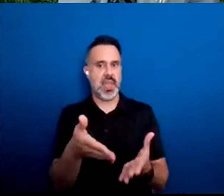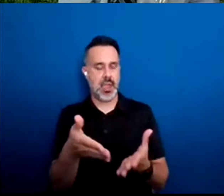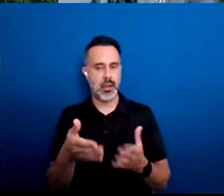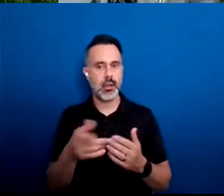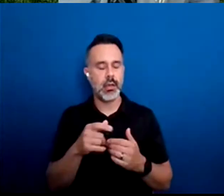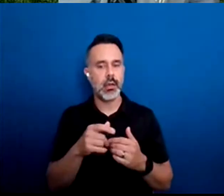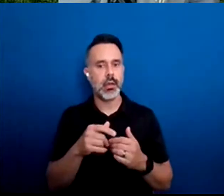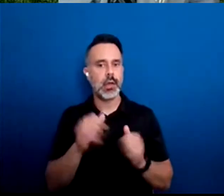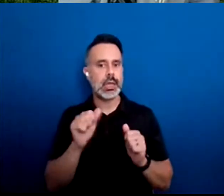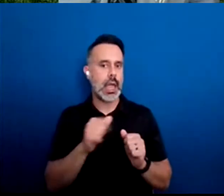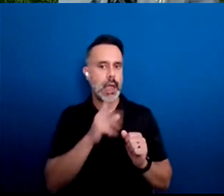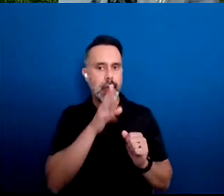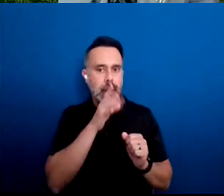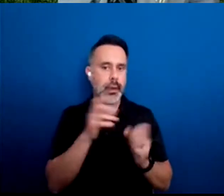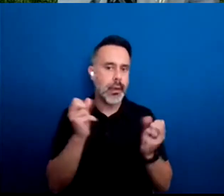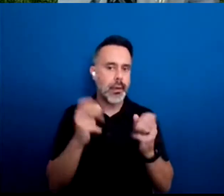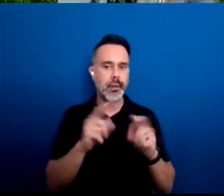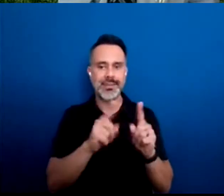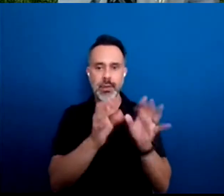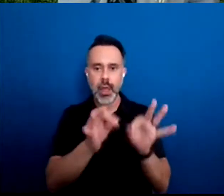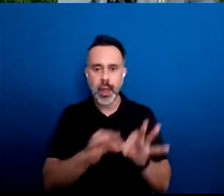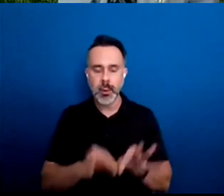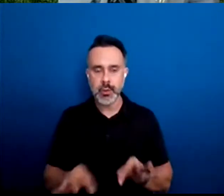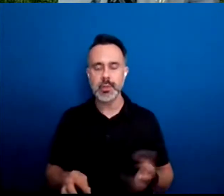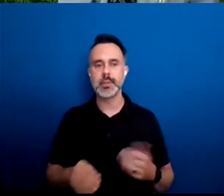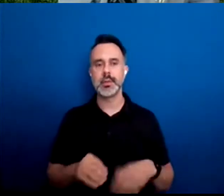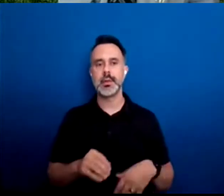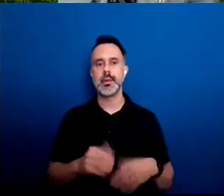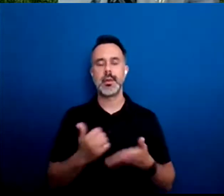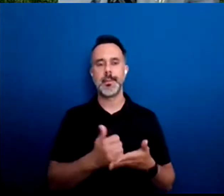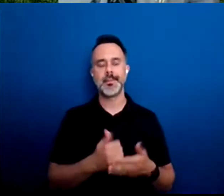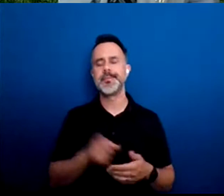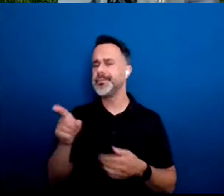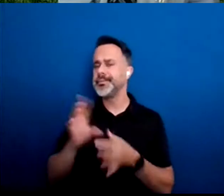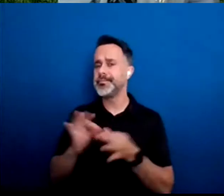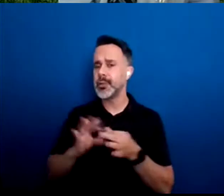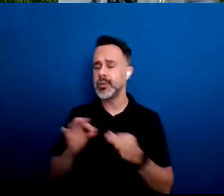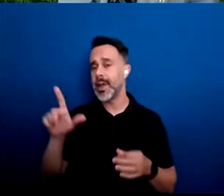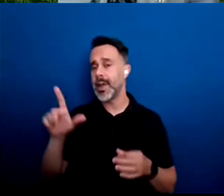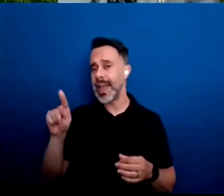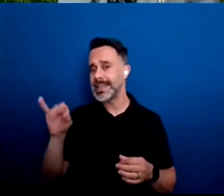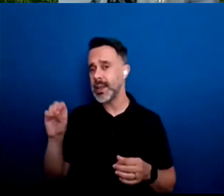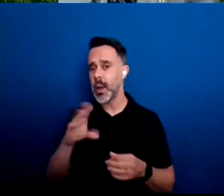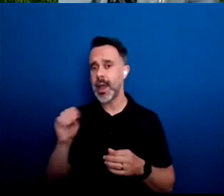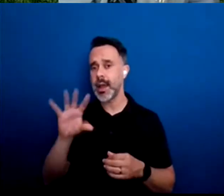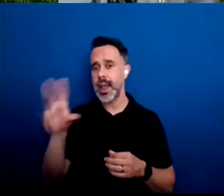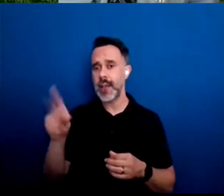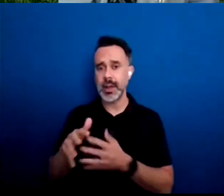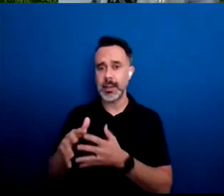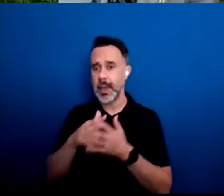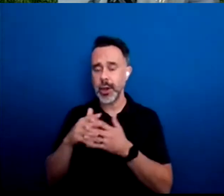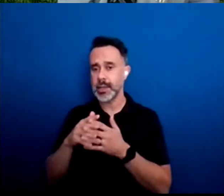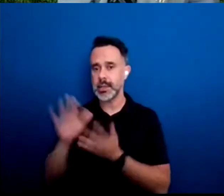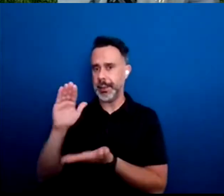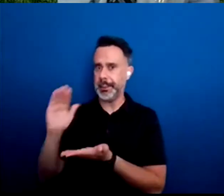the underrepresentation of the Latino groups and the African Americans, and that is true. Part